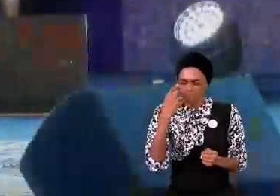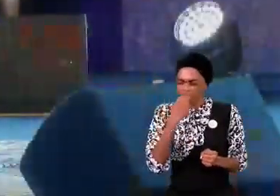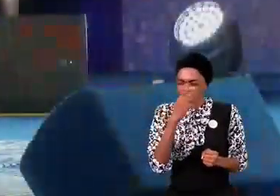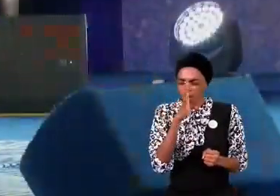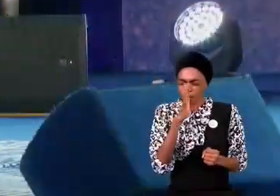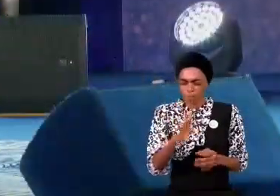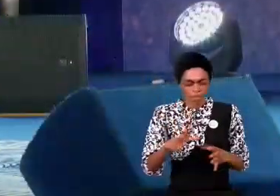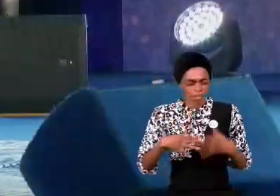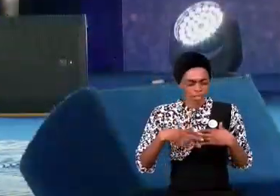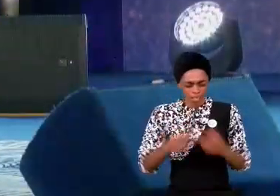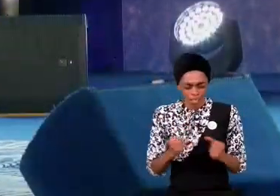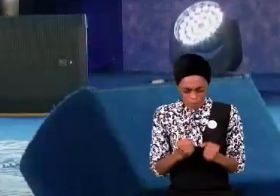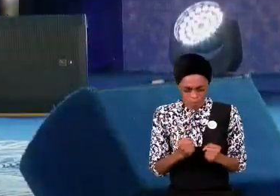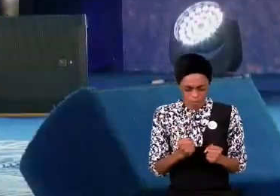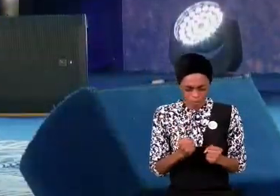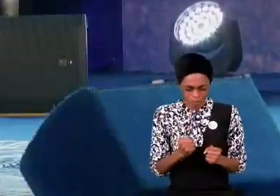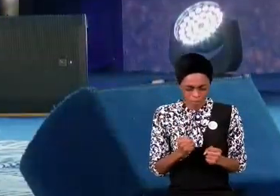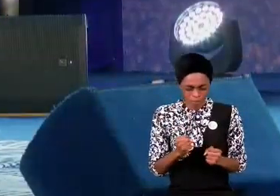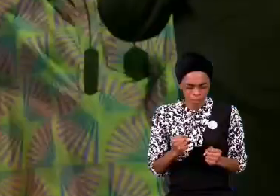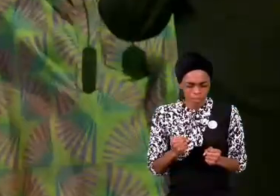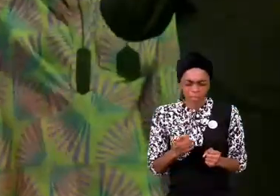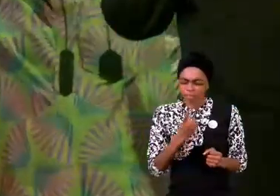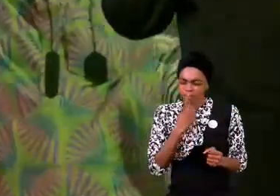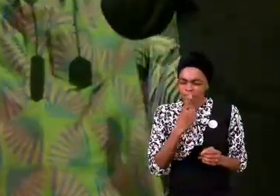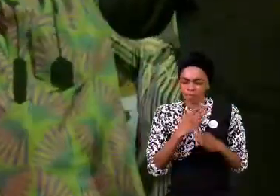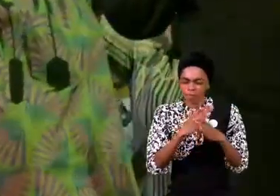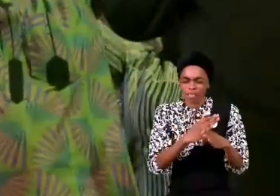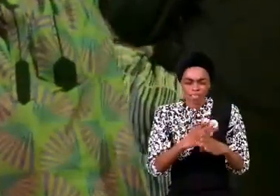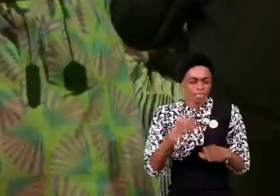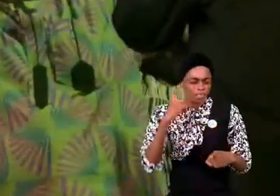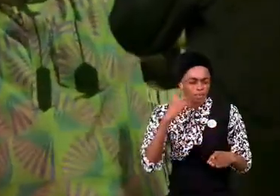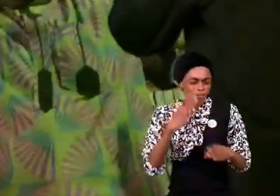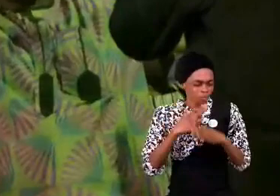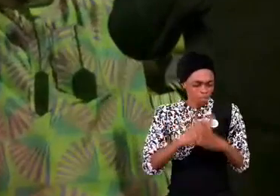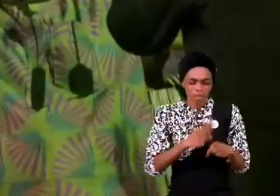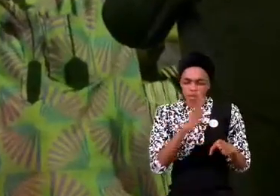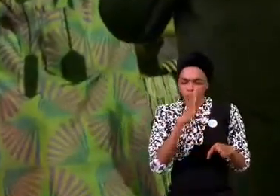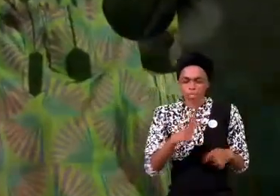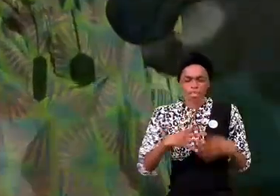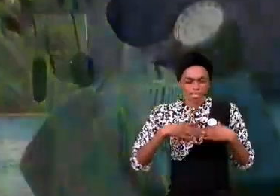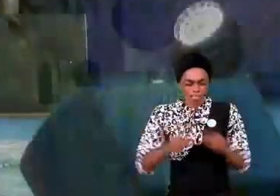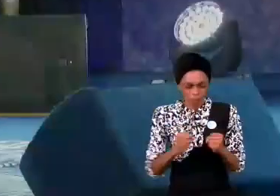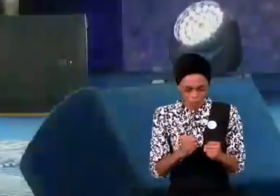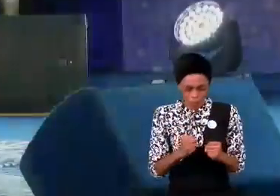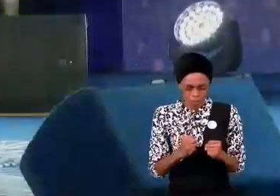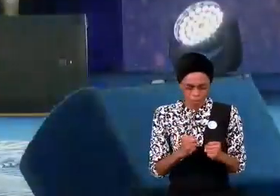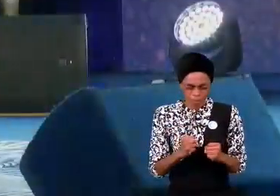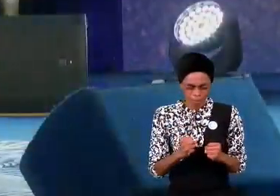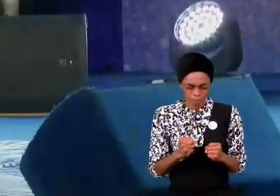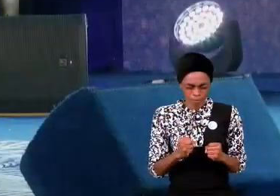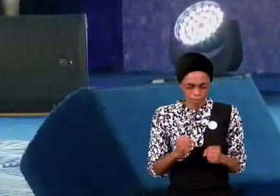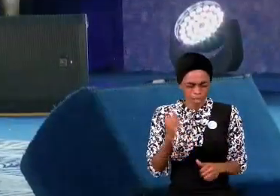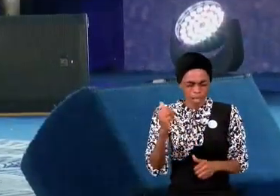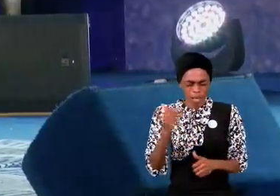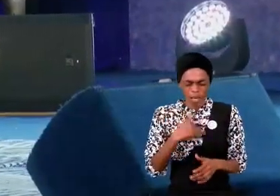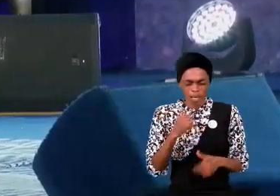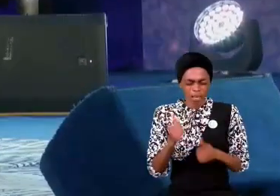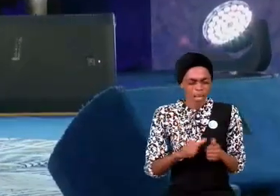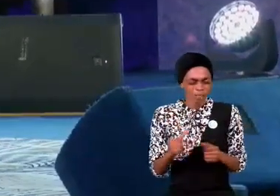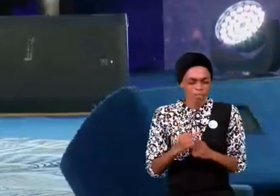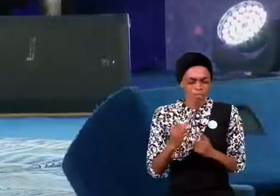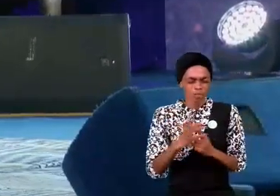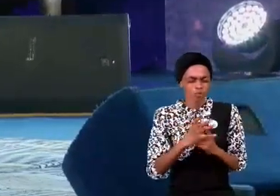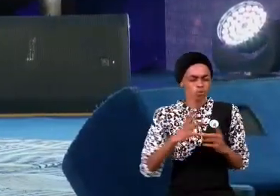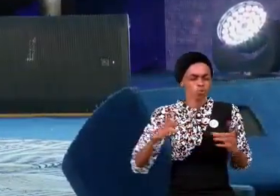dumbness, be healed. And every swelling to come out of everyone in